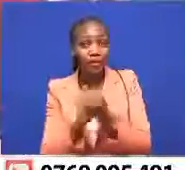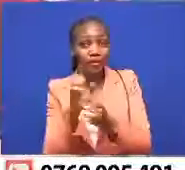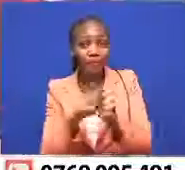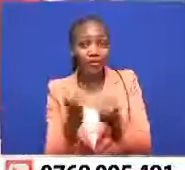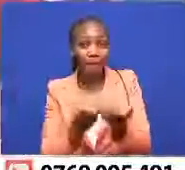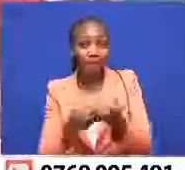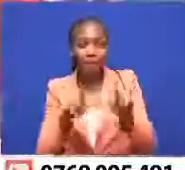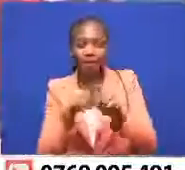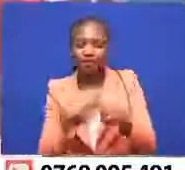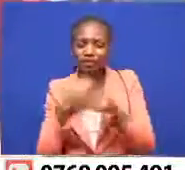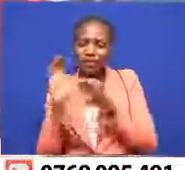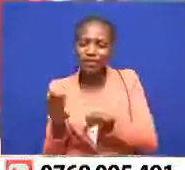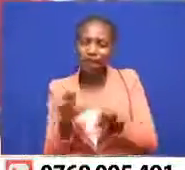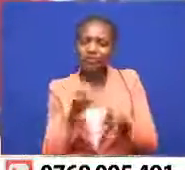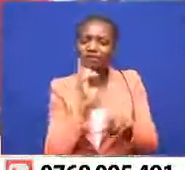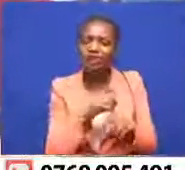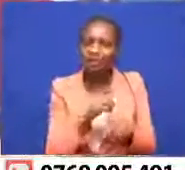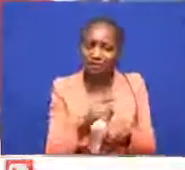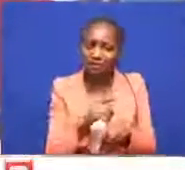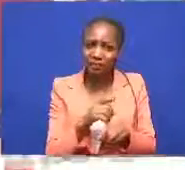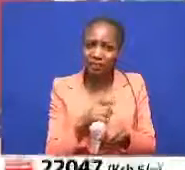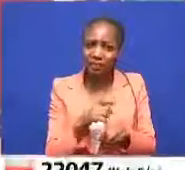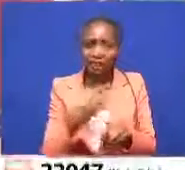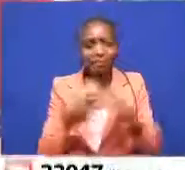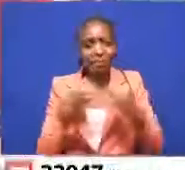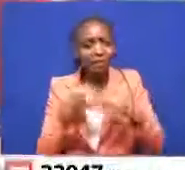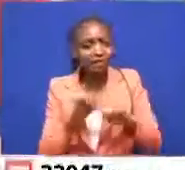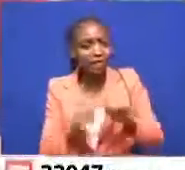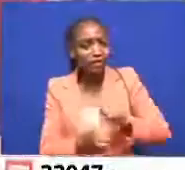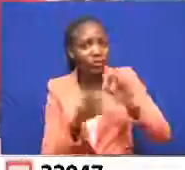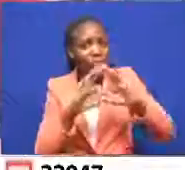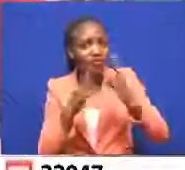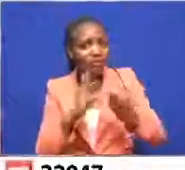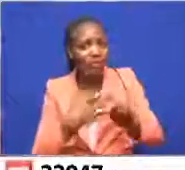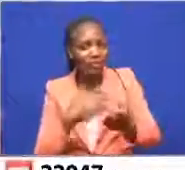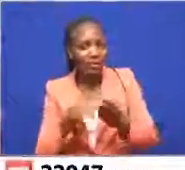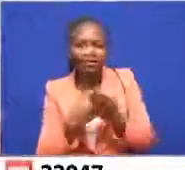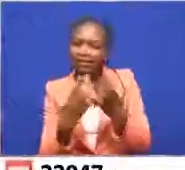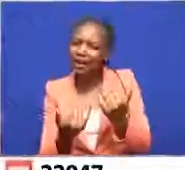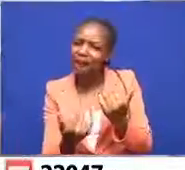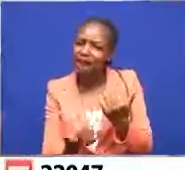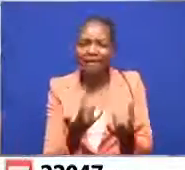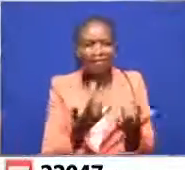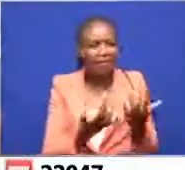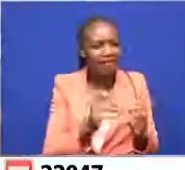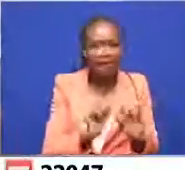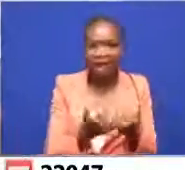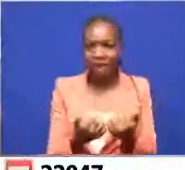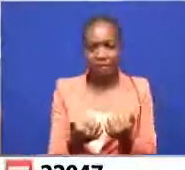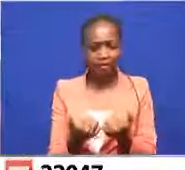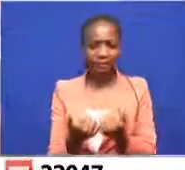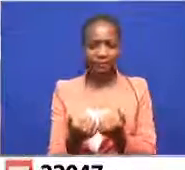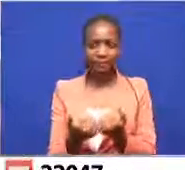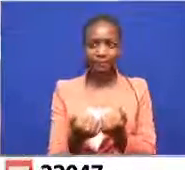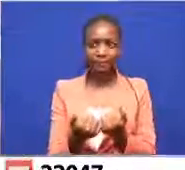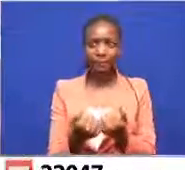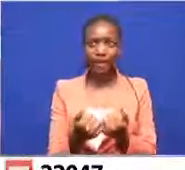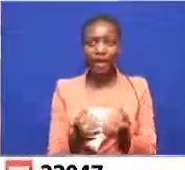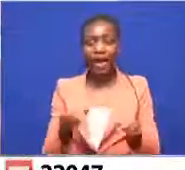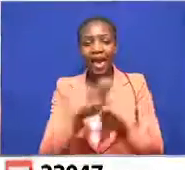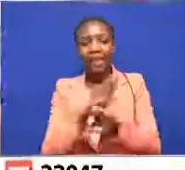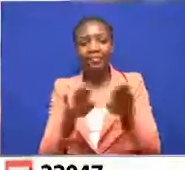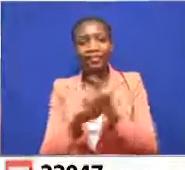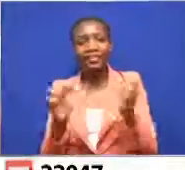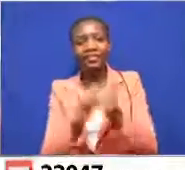naangaika, naleta mali yangu kidogo ya kukula. Inapotea na moto. Sasa sisi mbele yote hizo sita zimechomeka zote